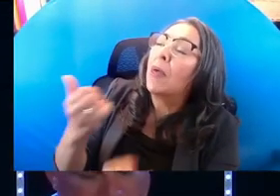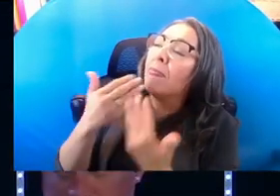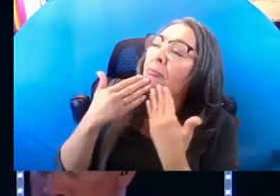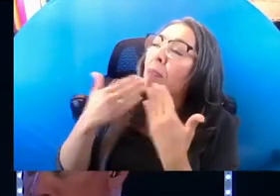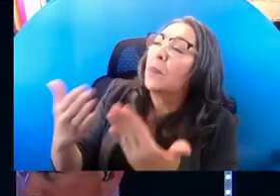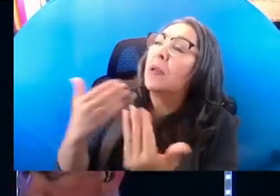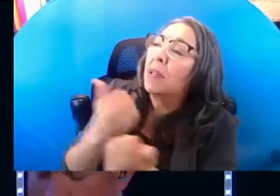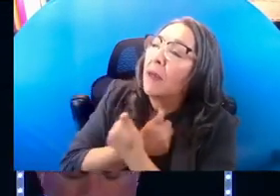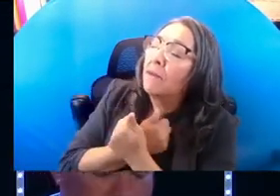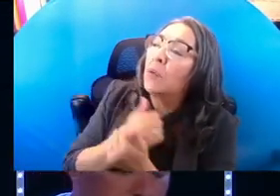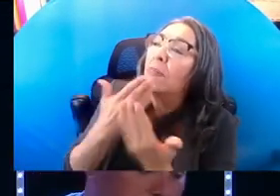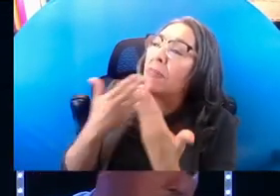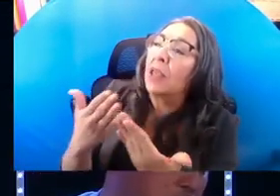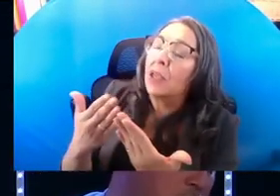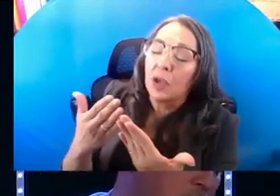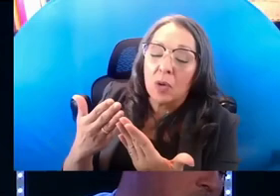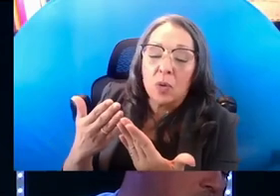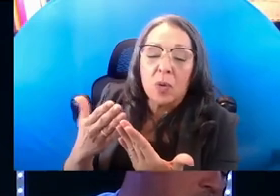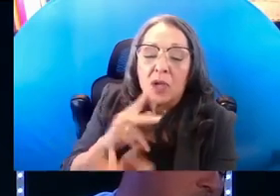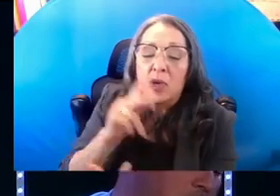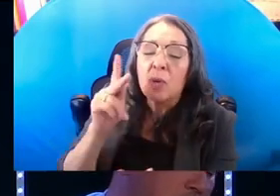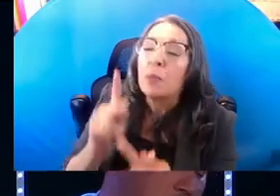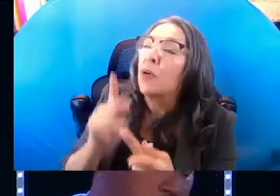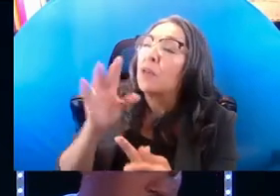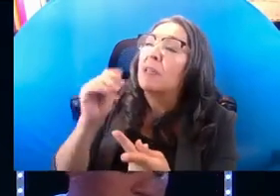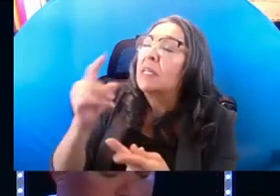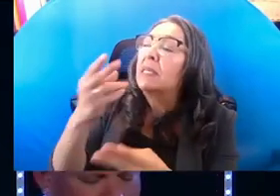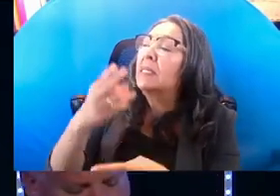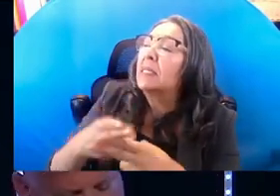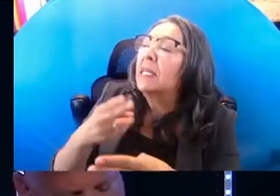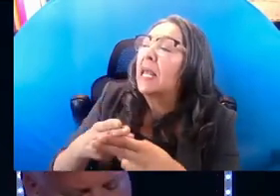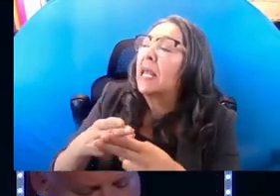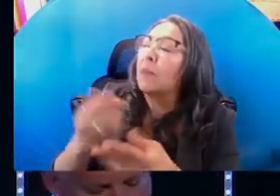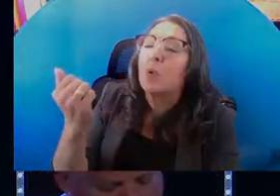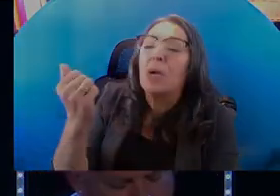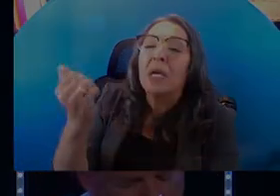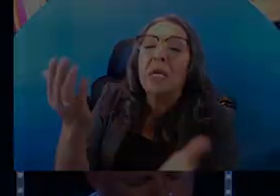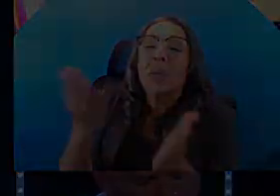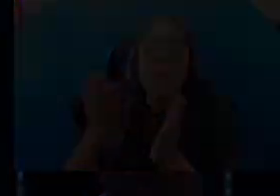You in. It's in Your perfect and matchless name we pray, Jesus. And everybody said, amen. Church.